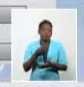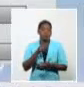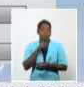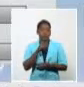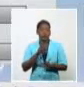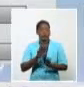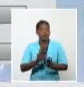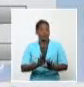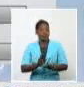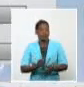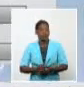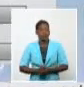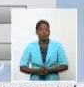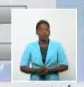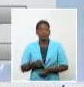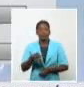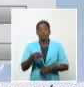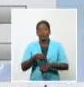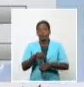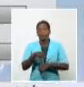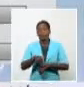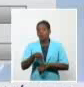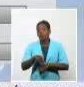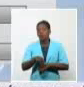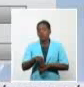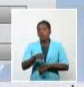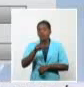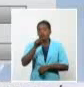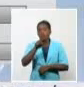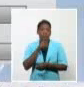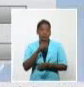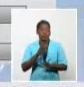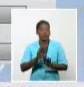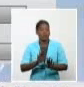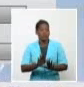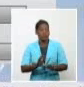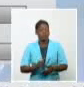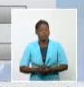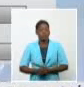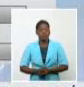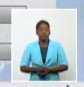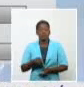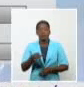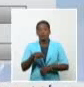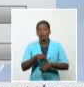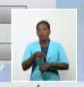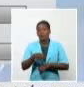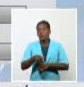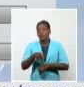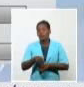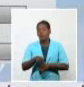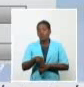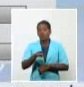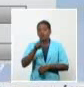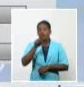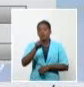183 countries in the world are with the presence of COVID-19, and the figure of